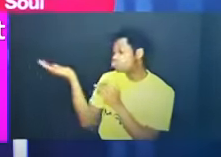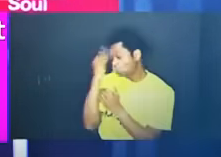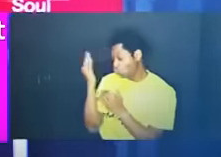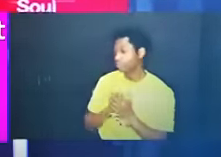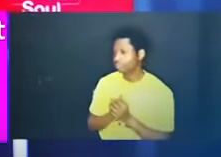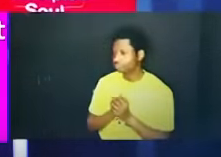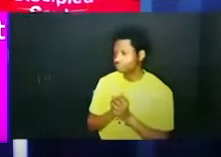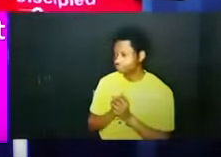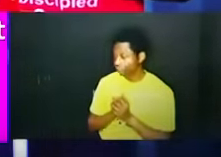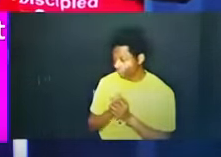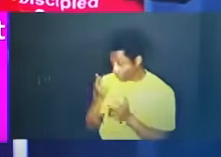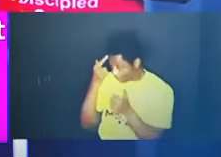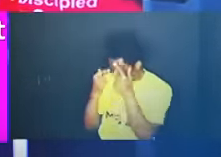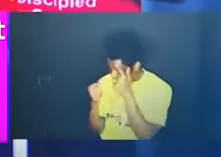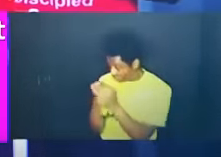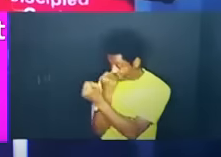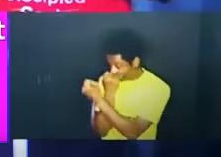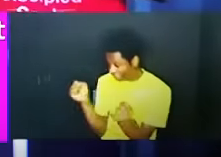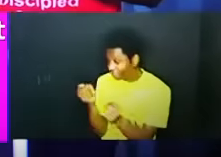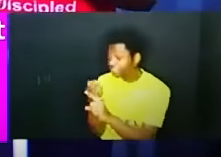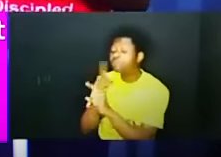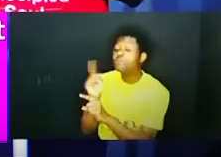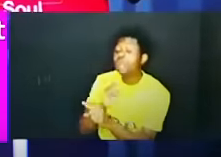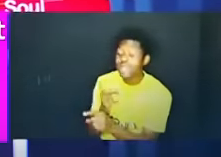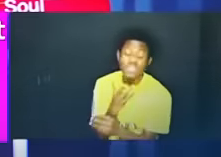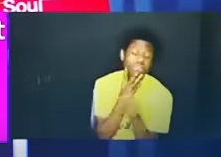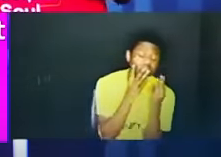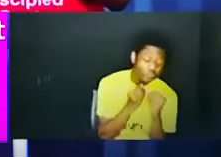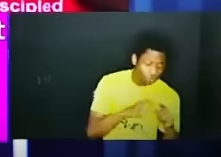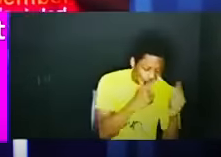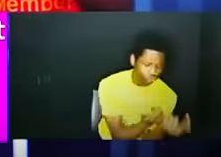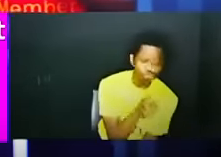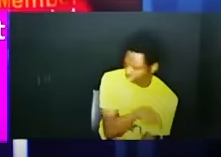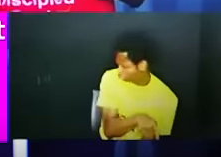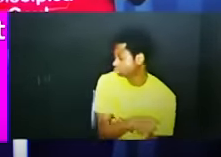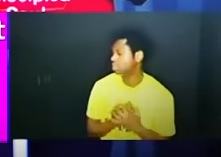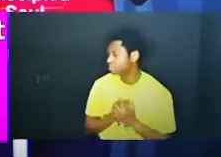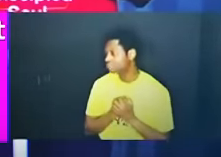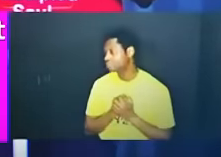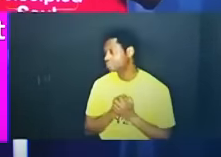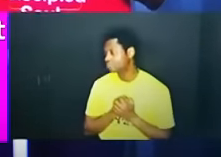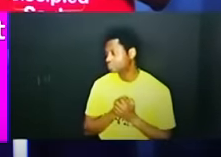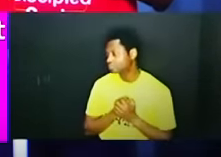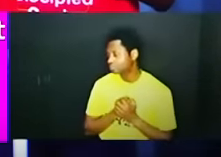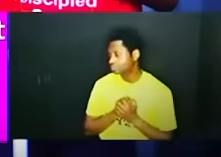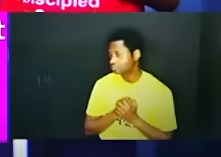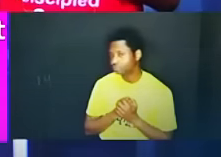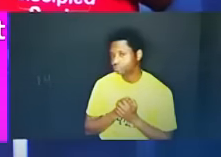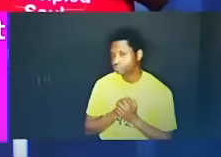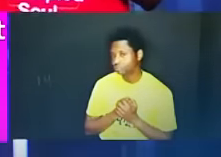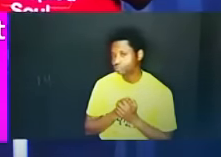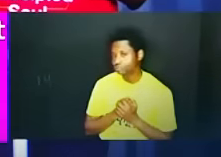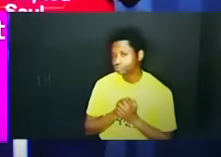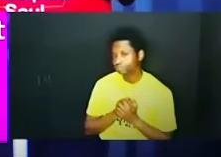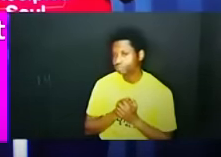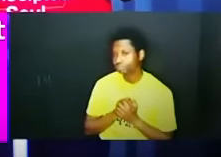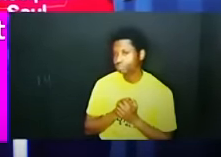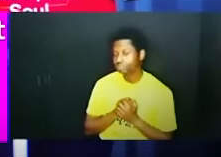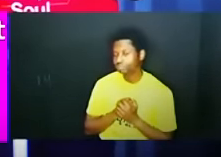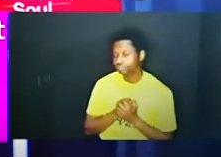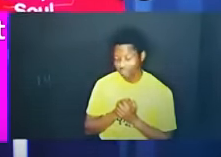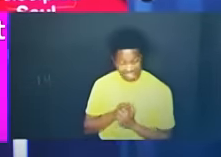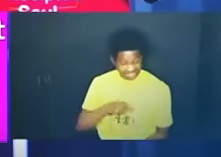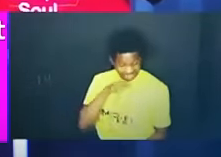For salvation is from the Jews. It's answer, Quangiano, every you that form. This one, He's